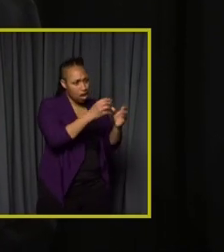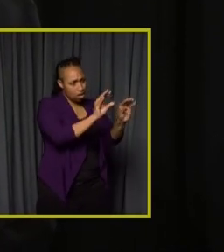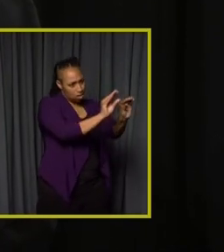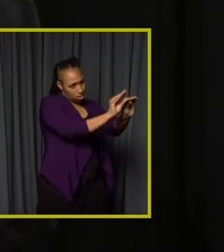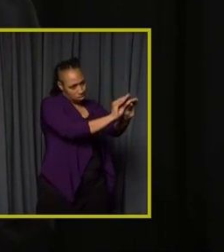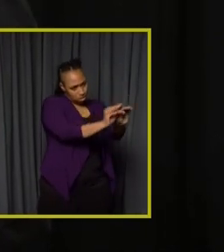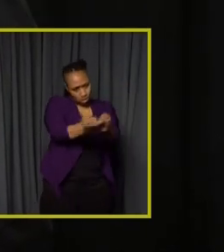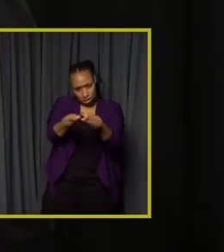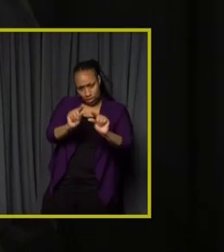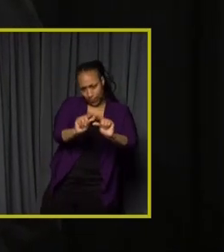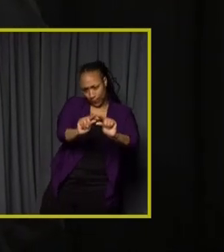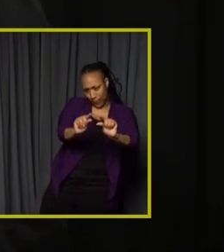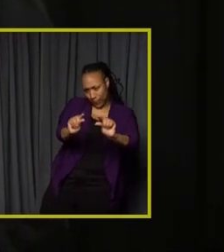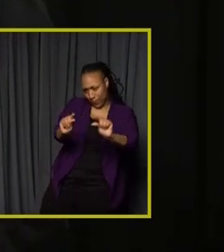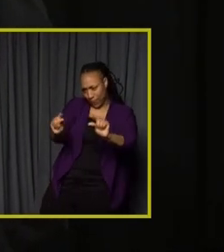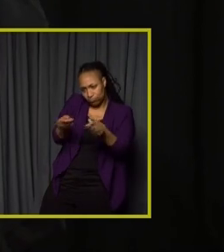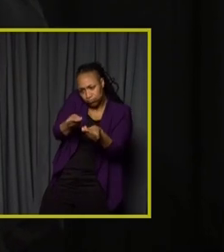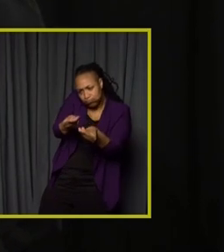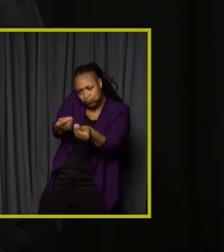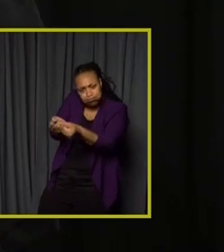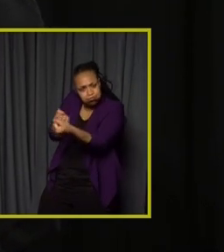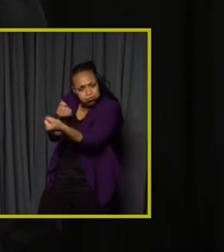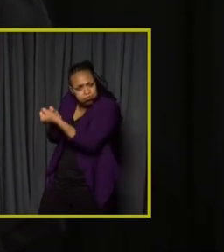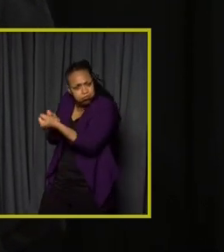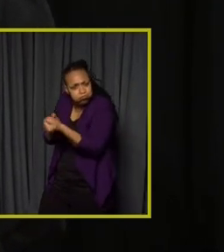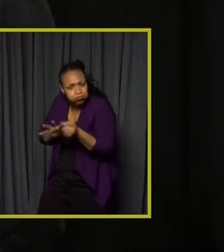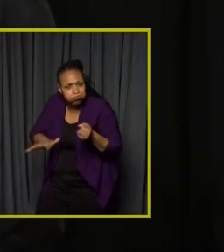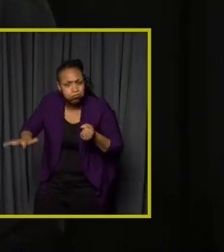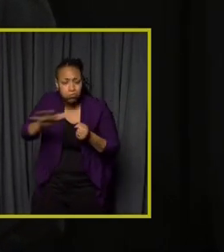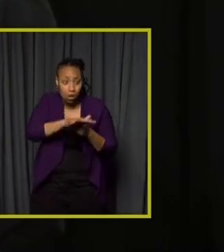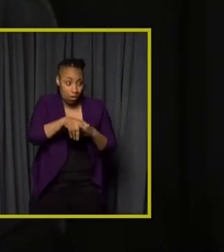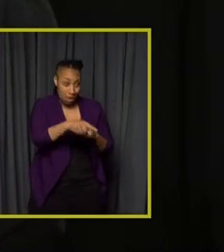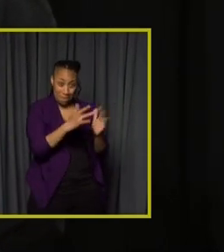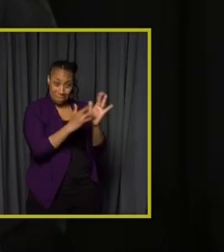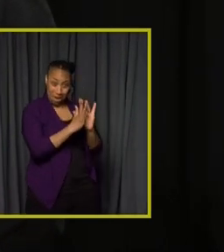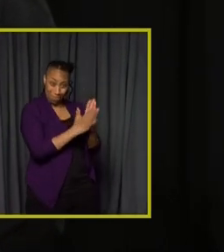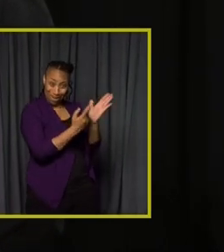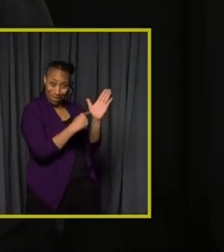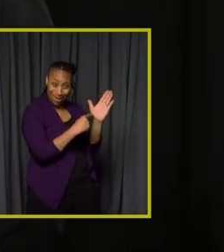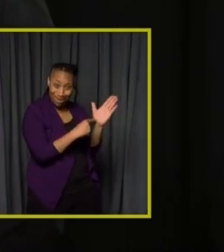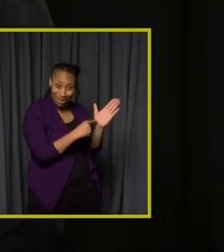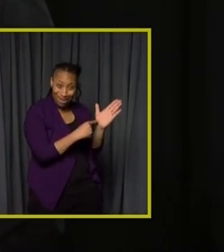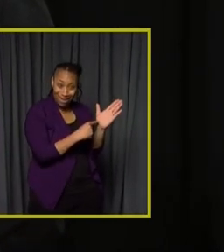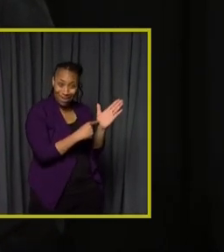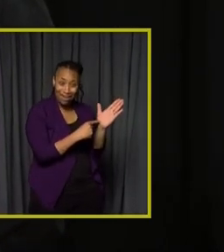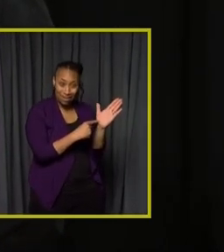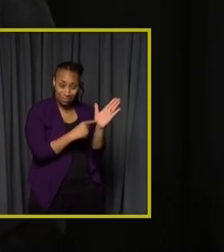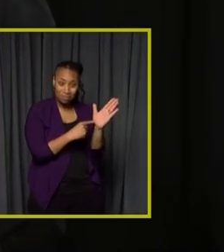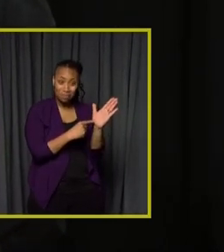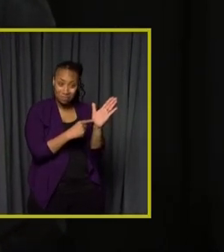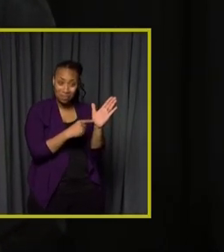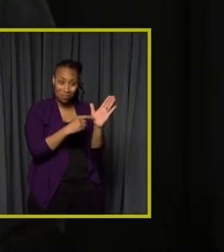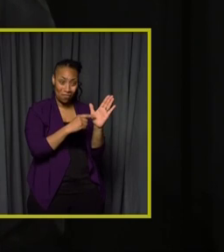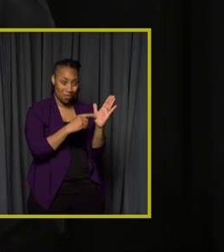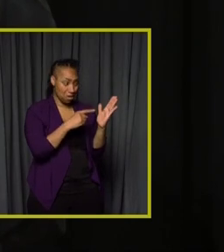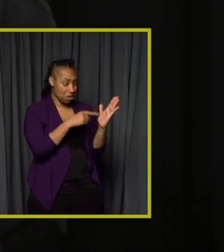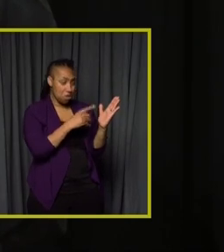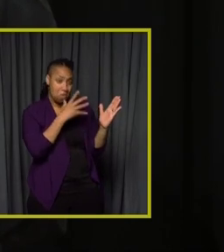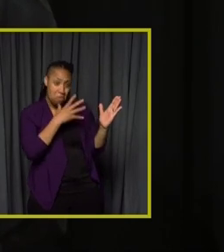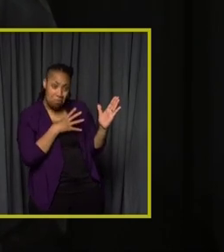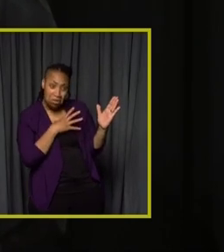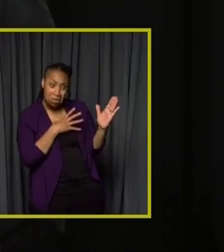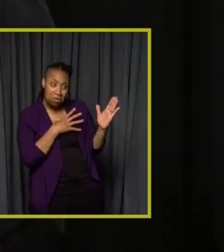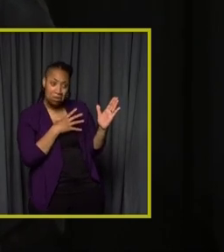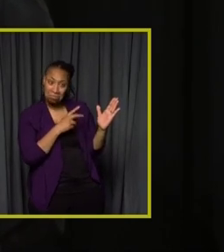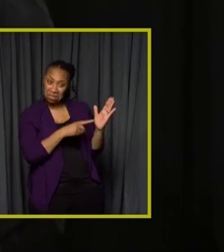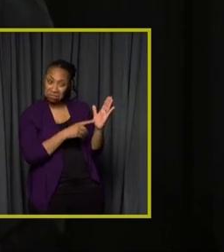10, woe unto those who legislate evil and rob the poor of their rights and make women and children their prey. And then the third thing